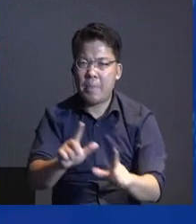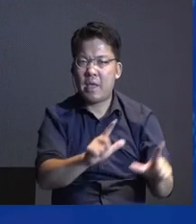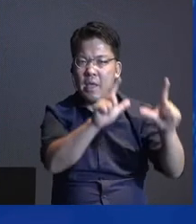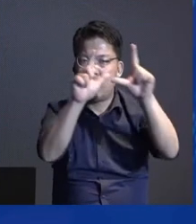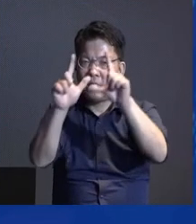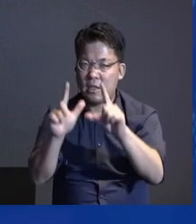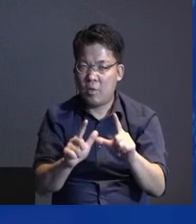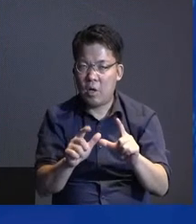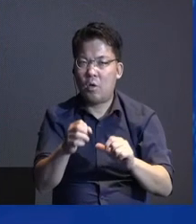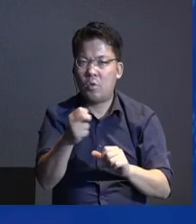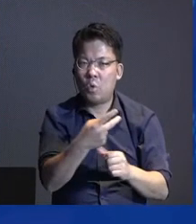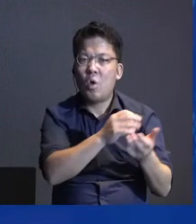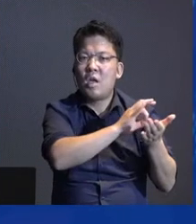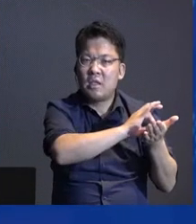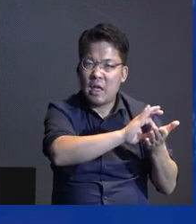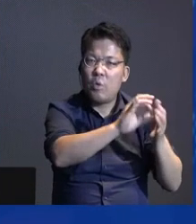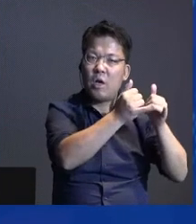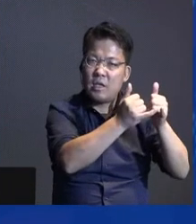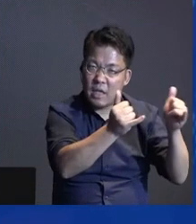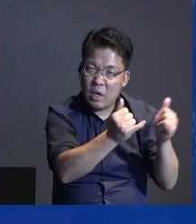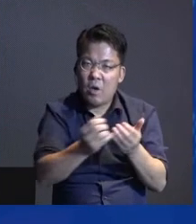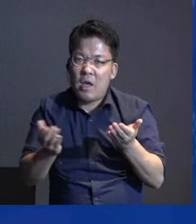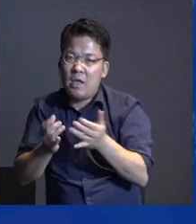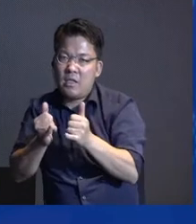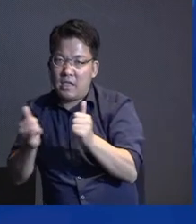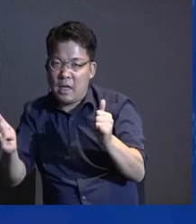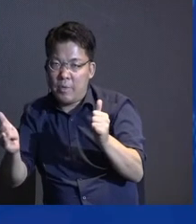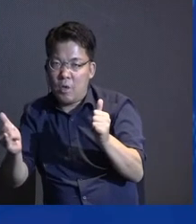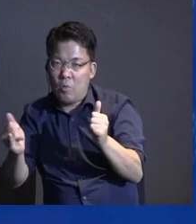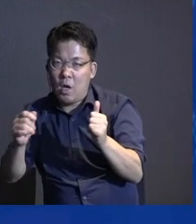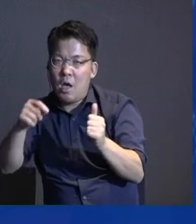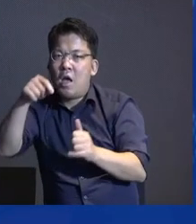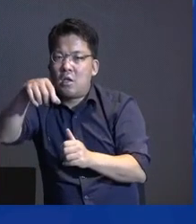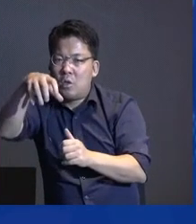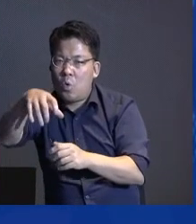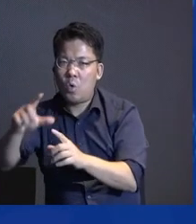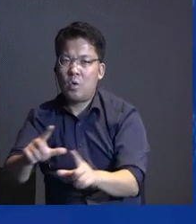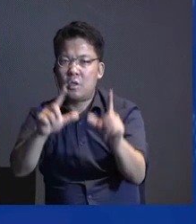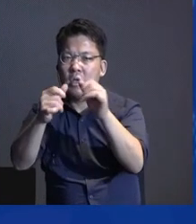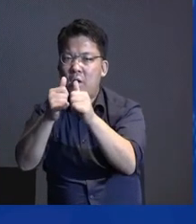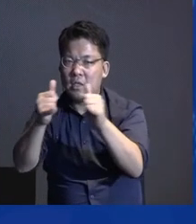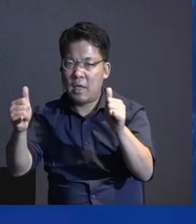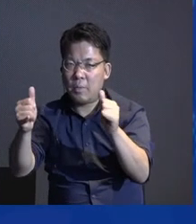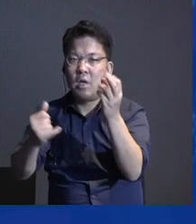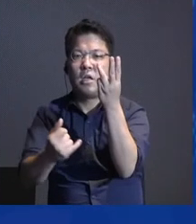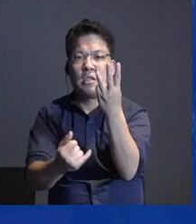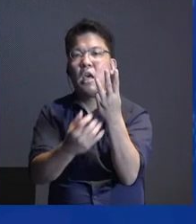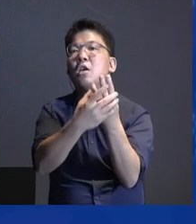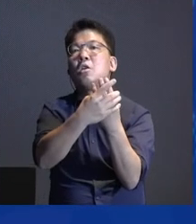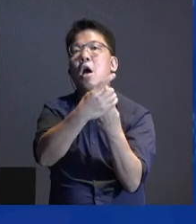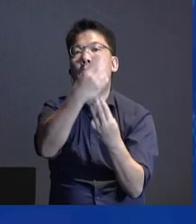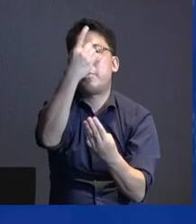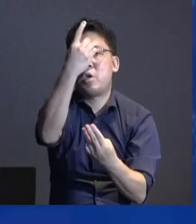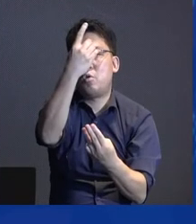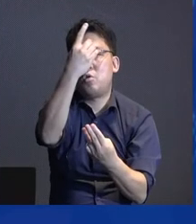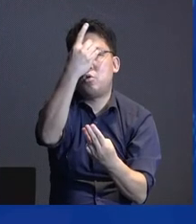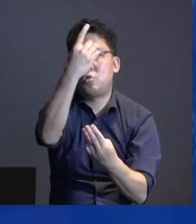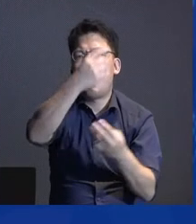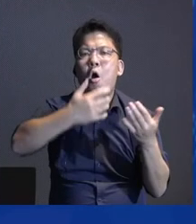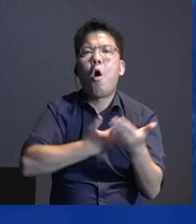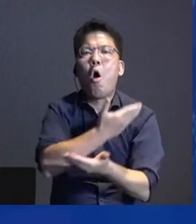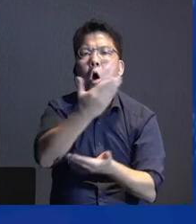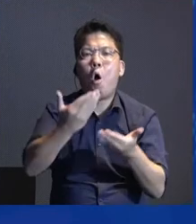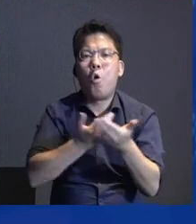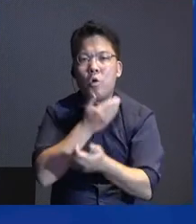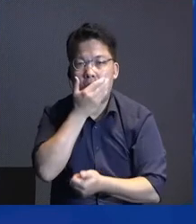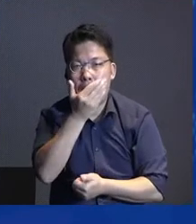can maximize the dignity of the elderly. Today, I would like to share about what we have done so far